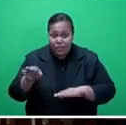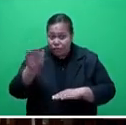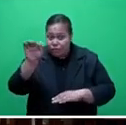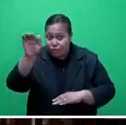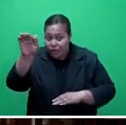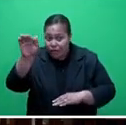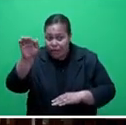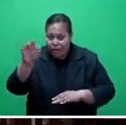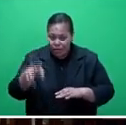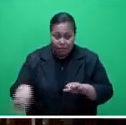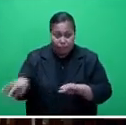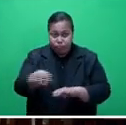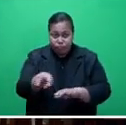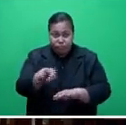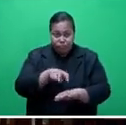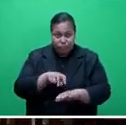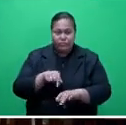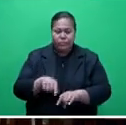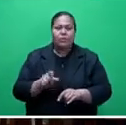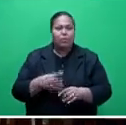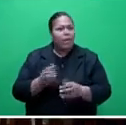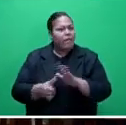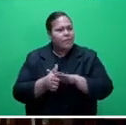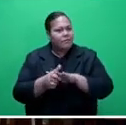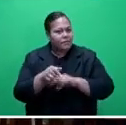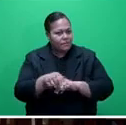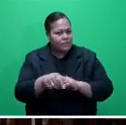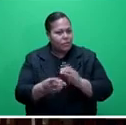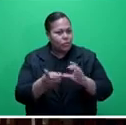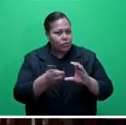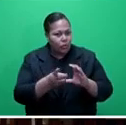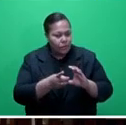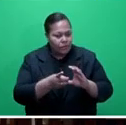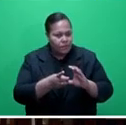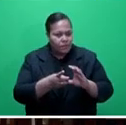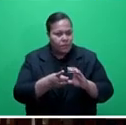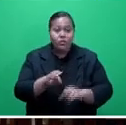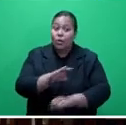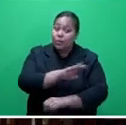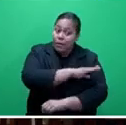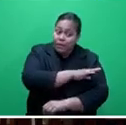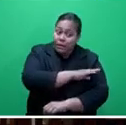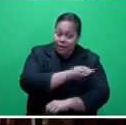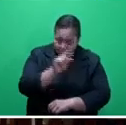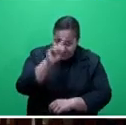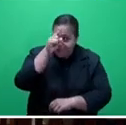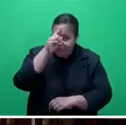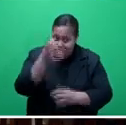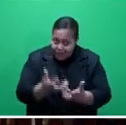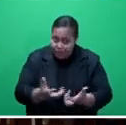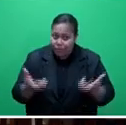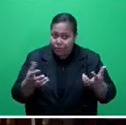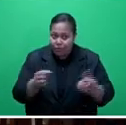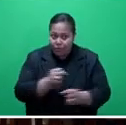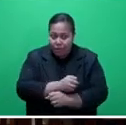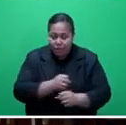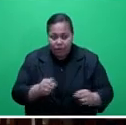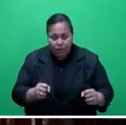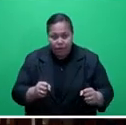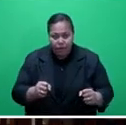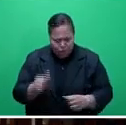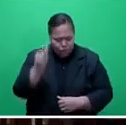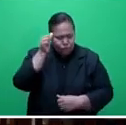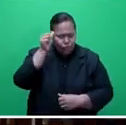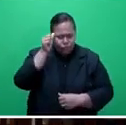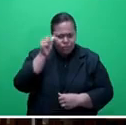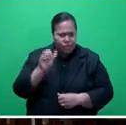this. The Honourable Prime Minister understands the separation of powers, and he knows that nobody goes